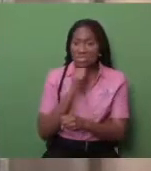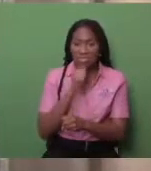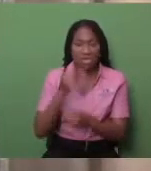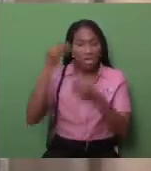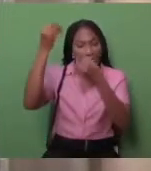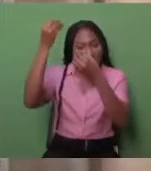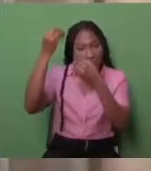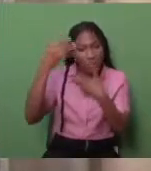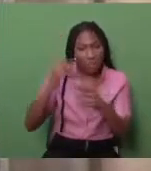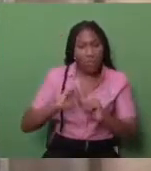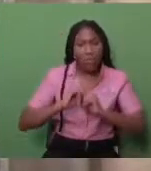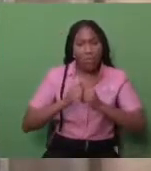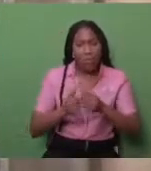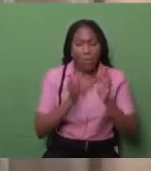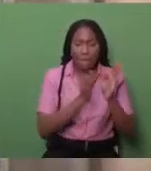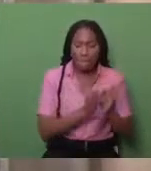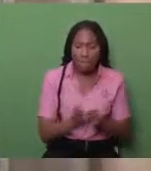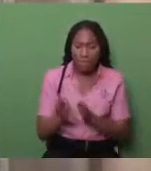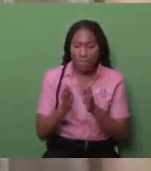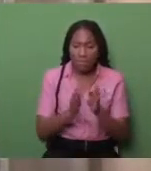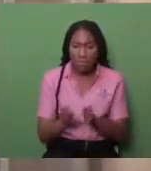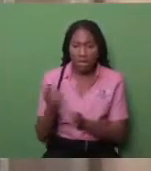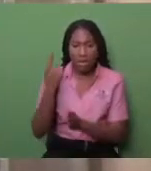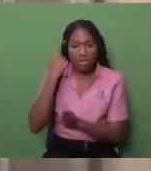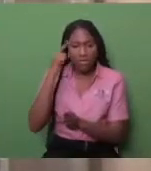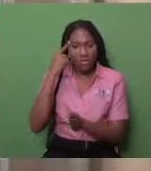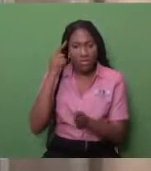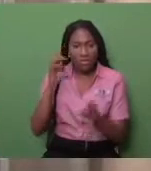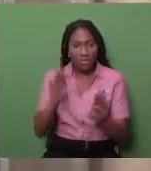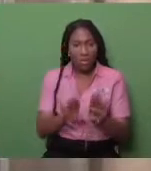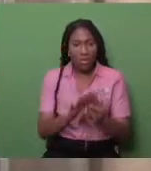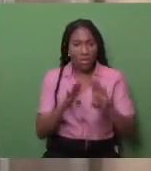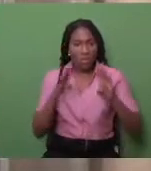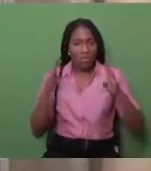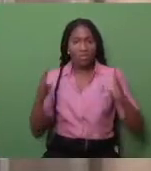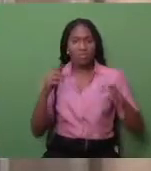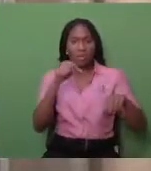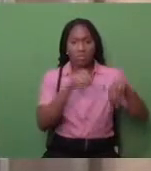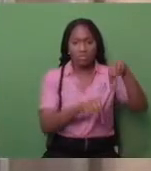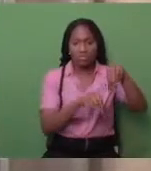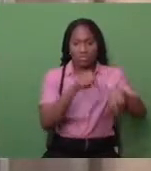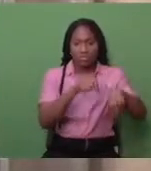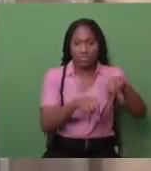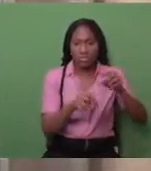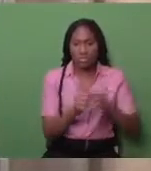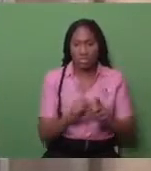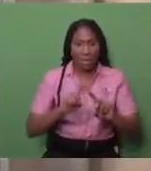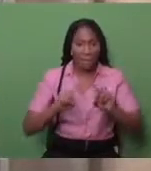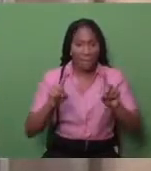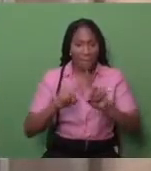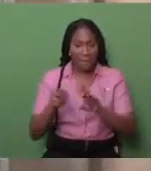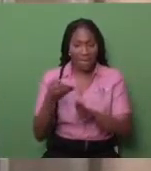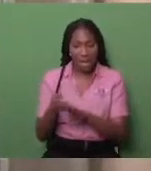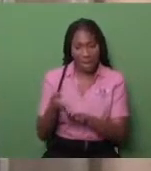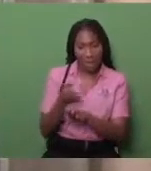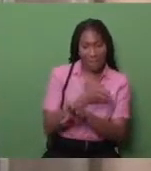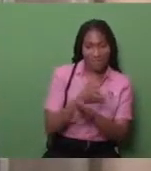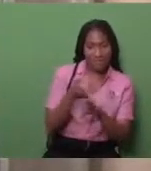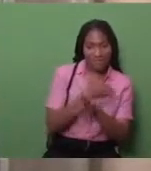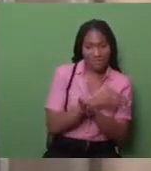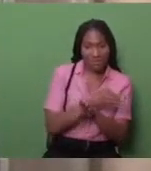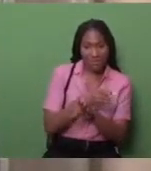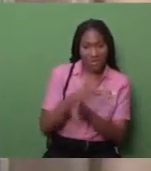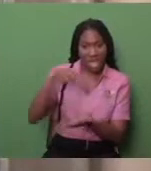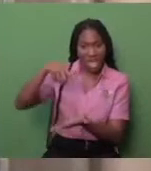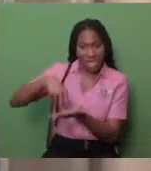of this refinery, but before election, Mama Guy, fooling people, going to sell it to OWTU.